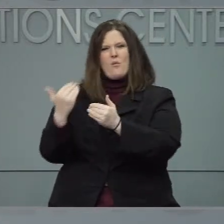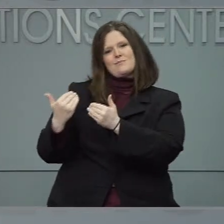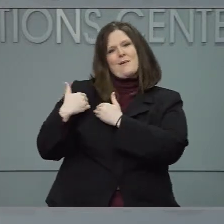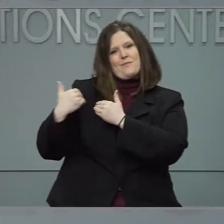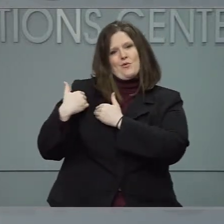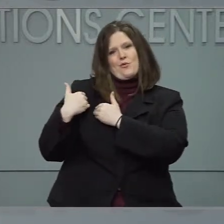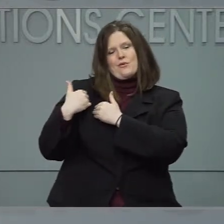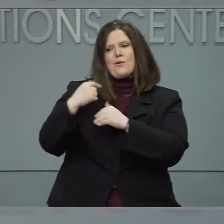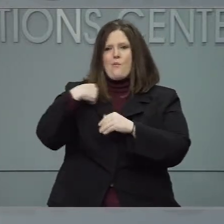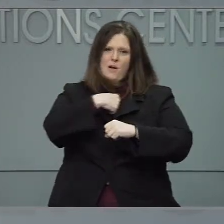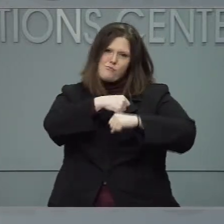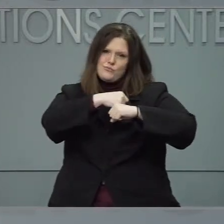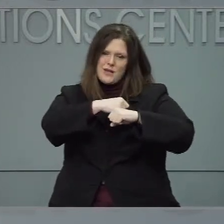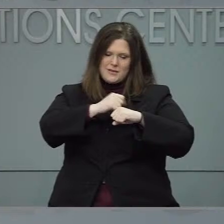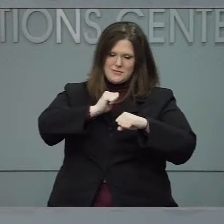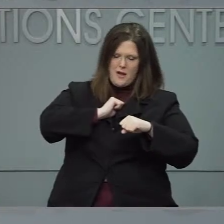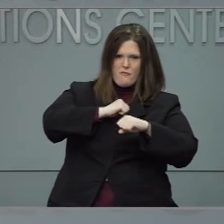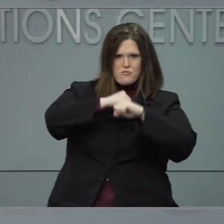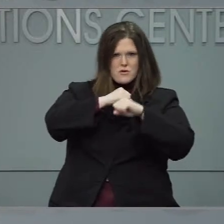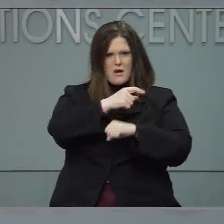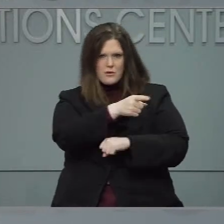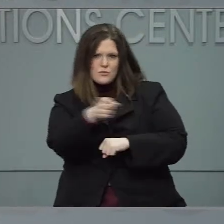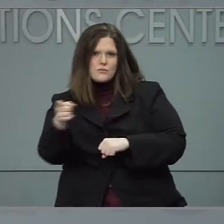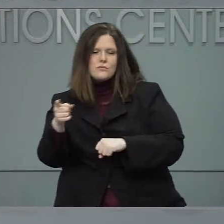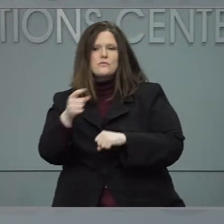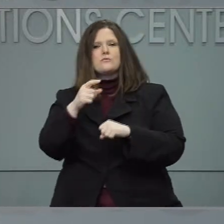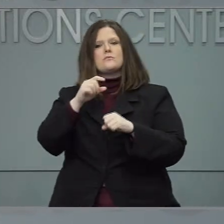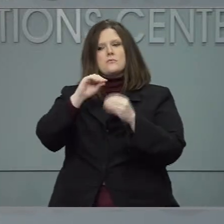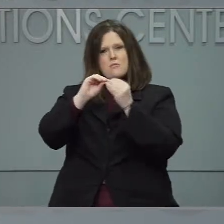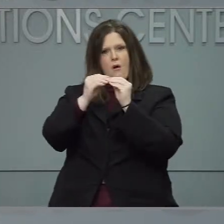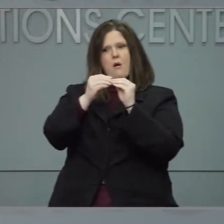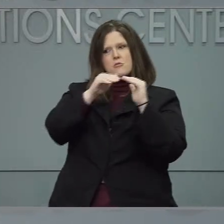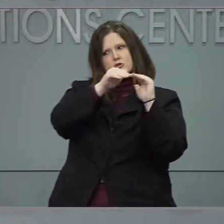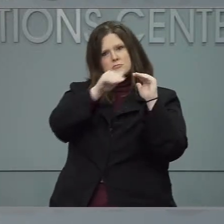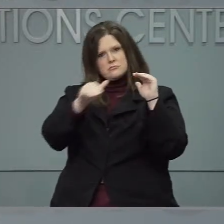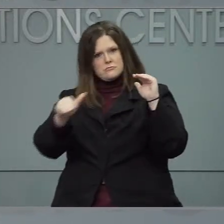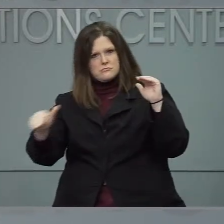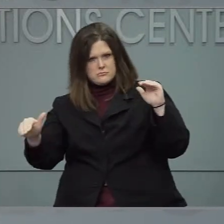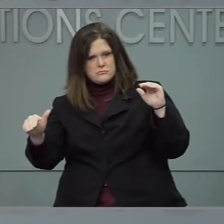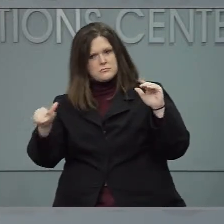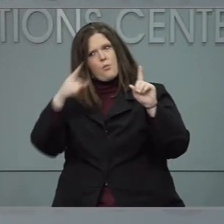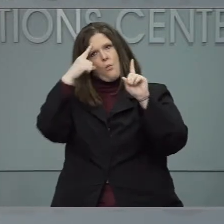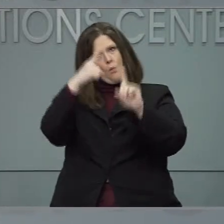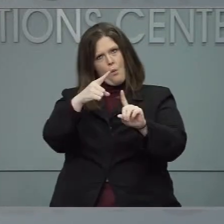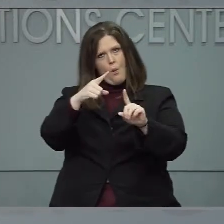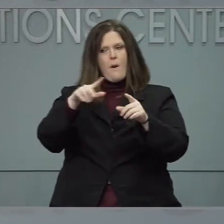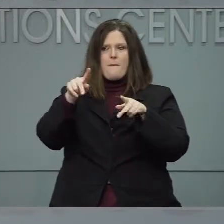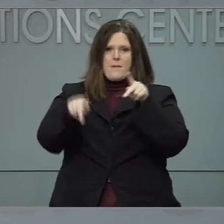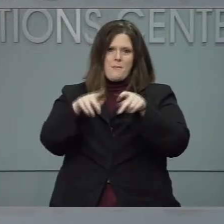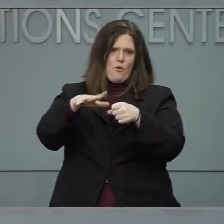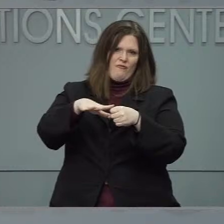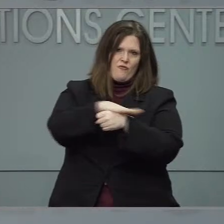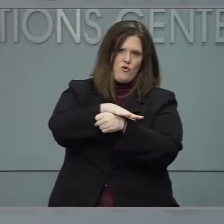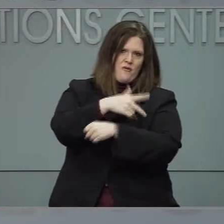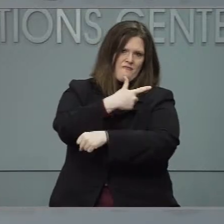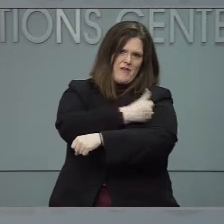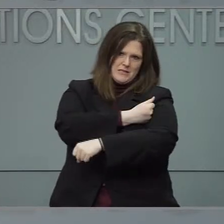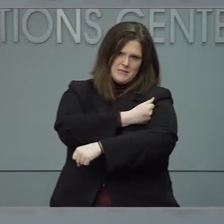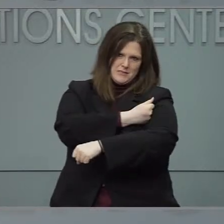numbers down until people are fully vaccinated. So we're getting there. And I